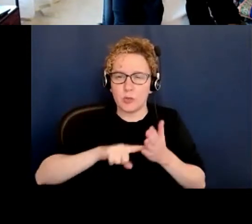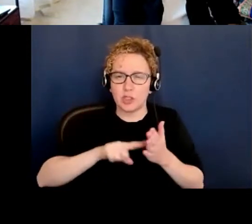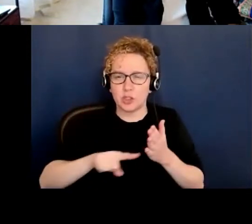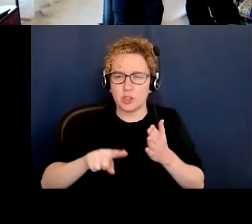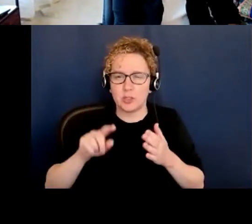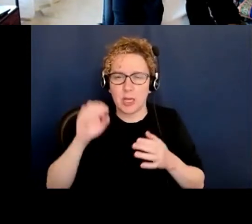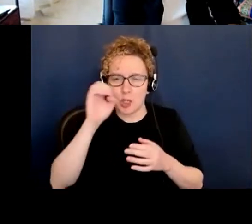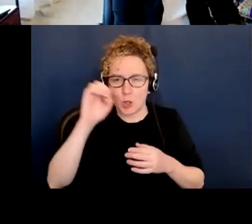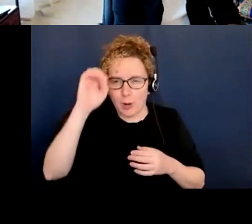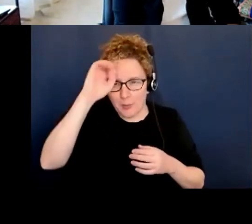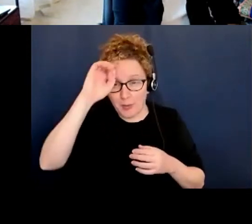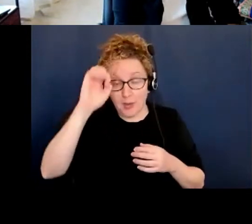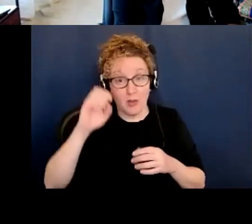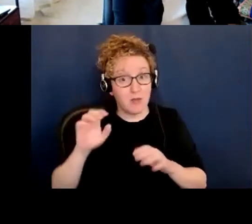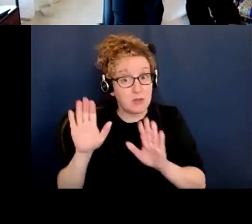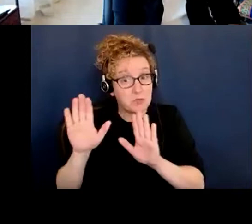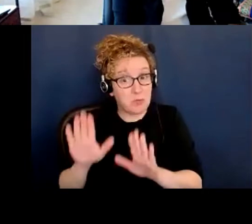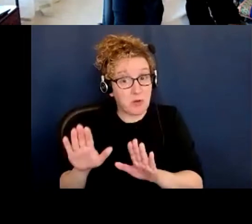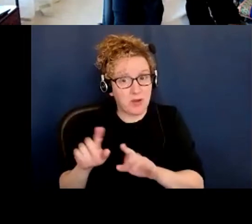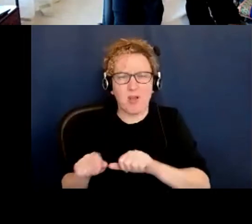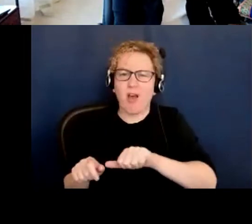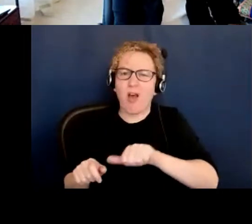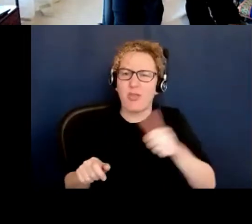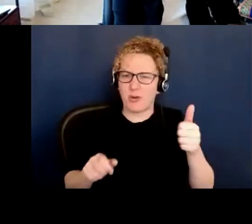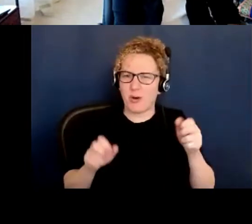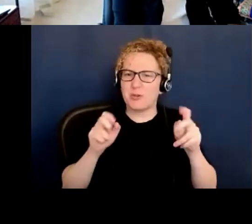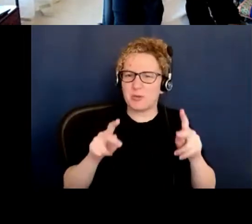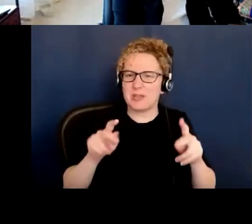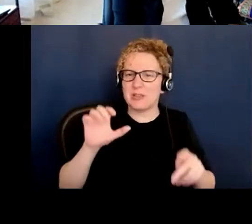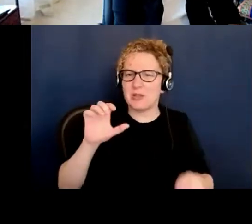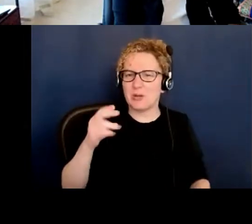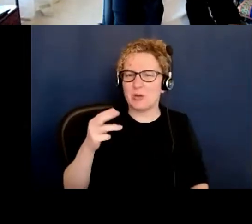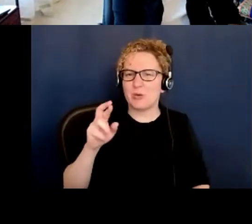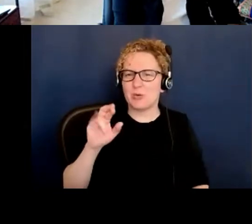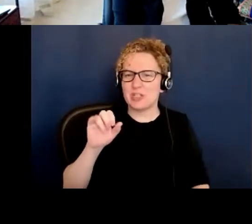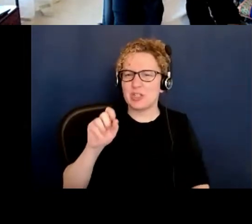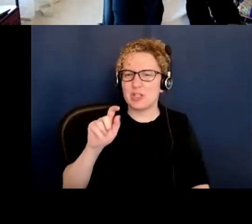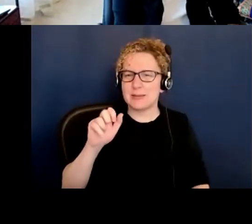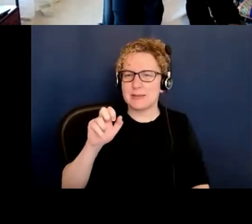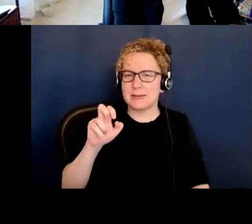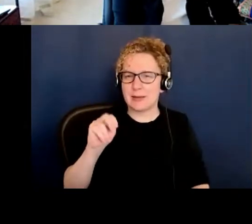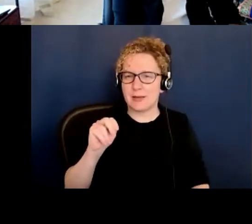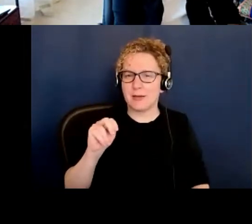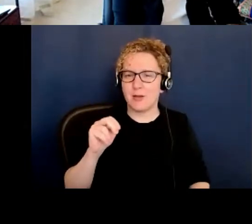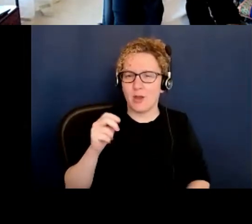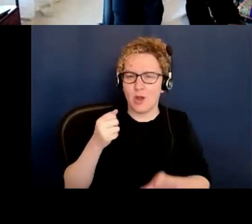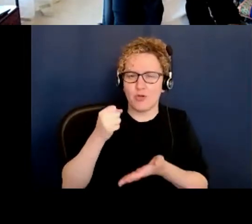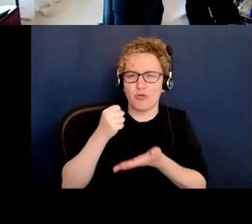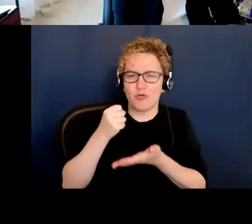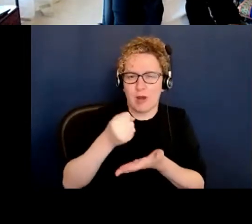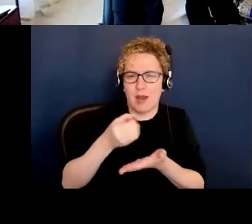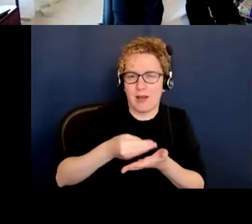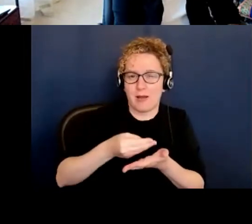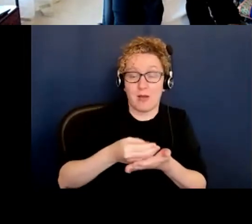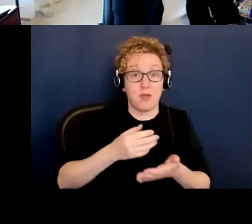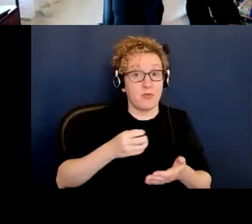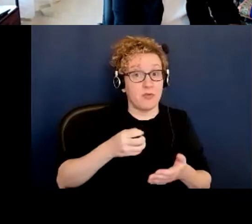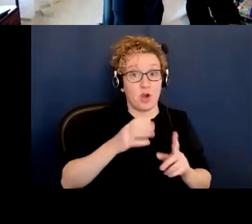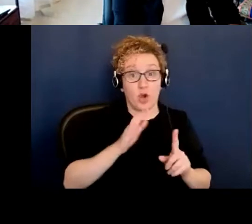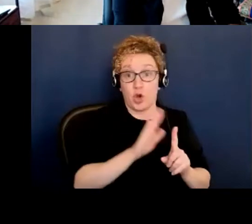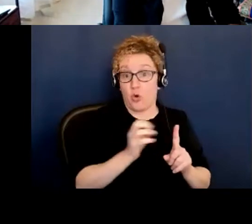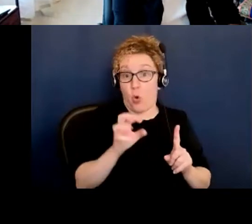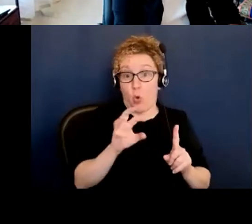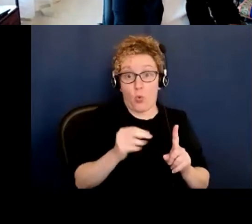also many opportunities, like the Christensen Grant person who I shared with you, who she took her own expertise from disability